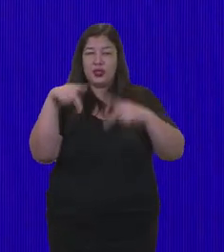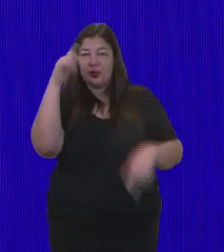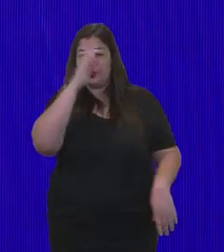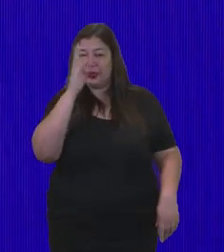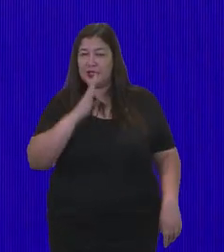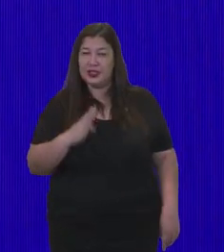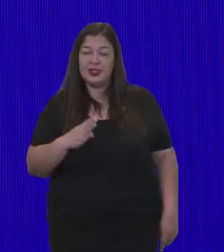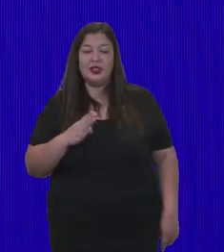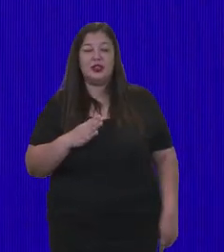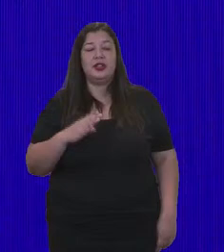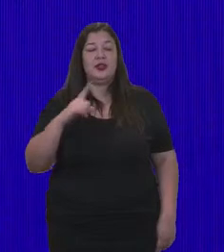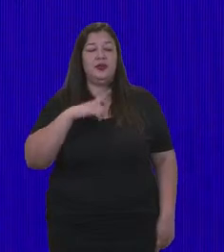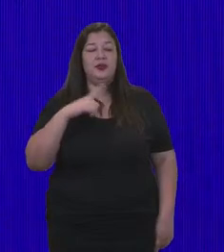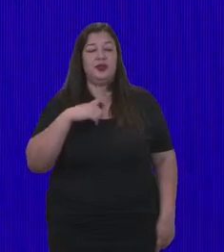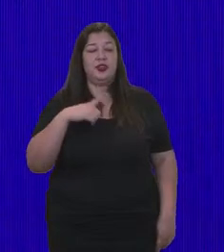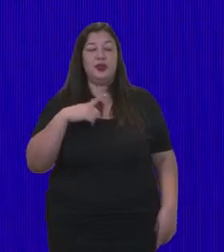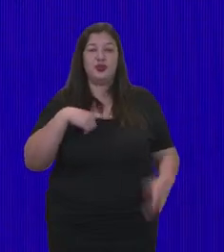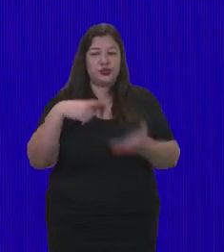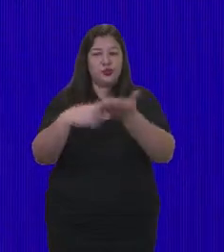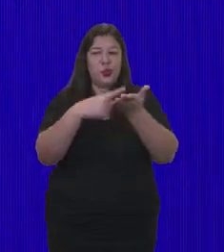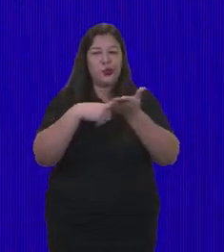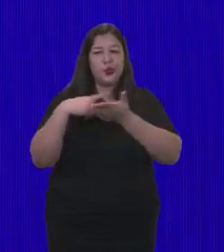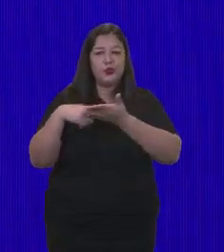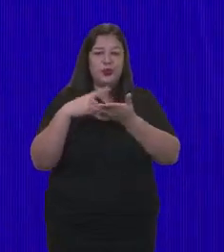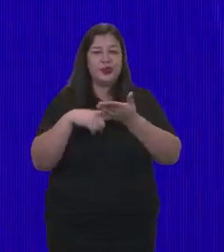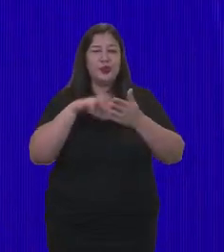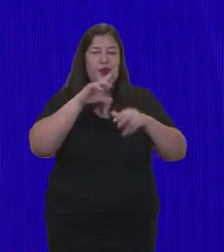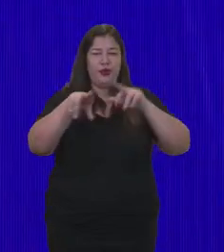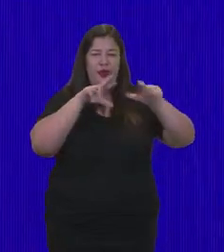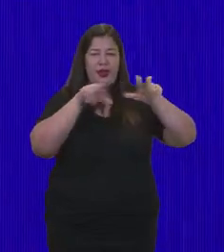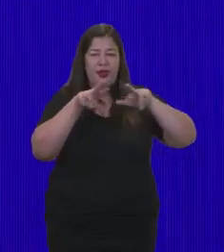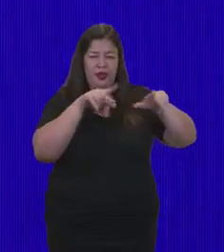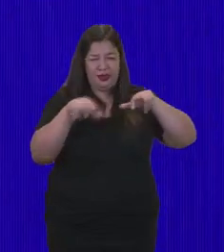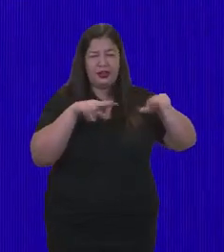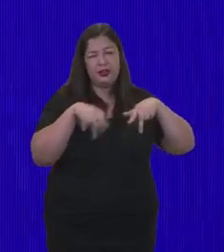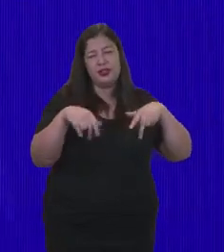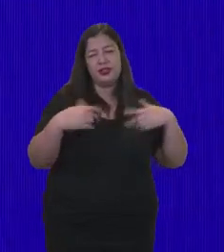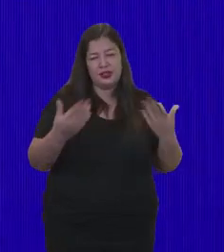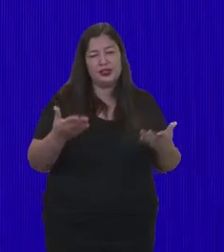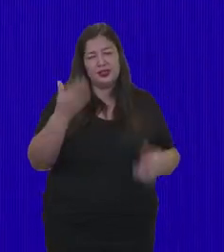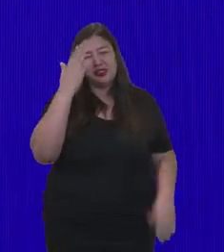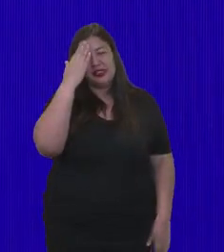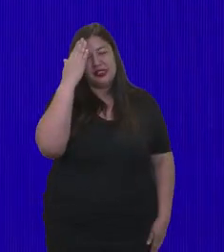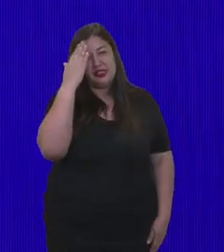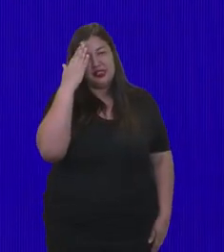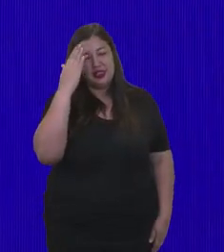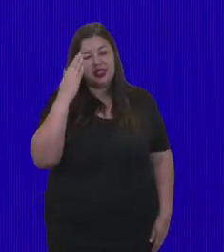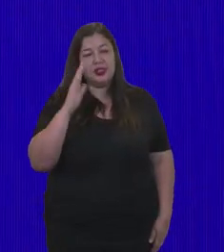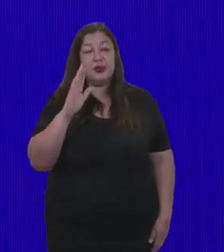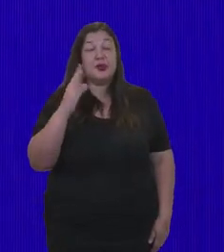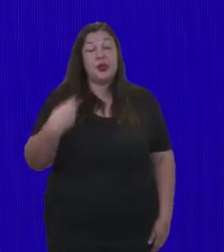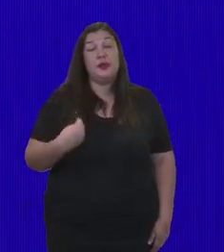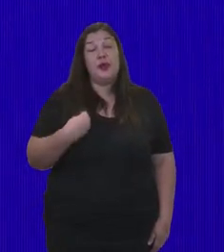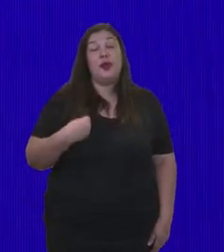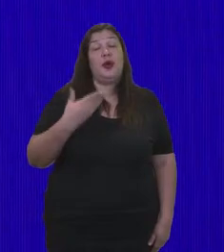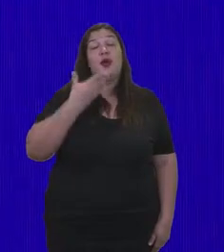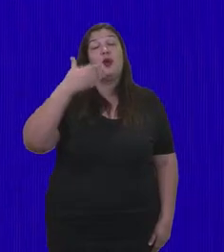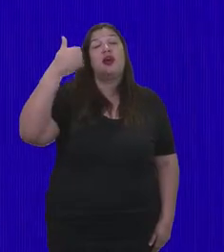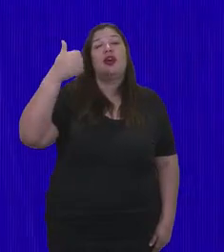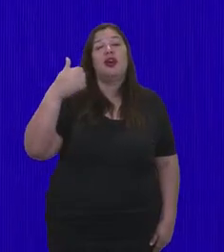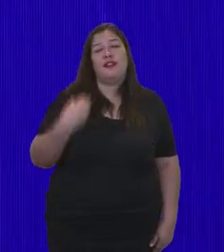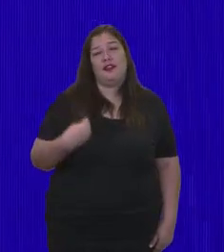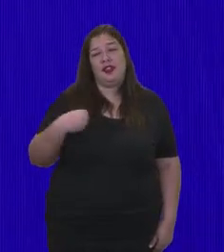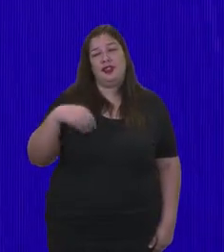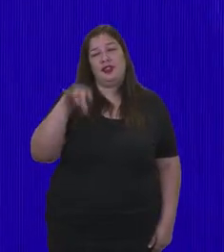corporation of Brazil, we have here our commitment with several of the initiatives to